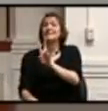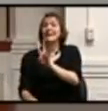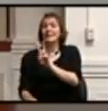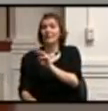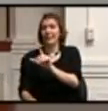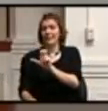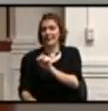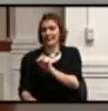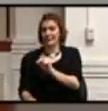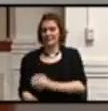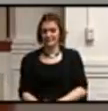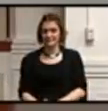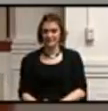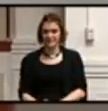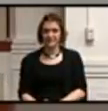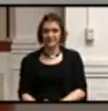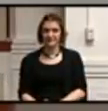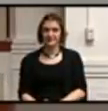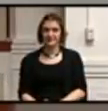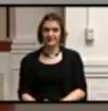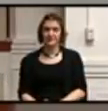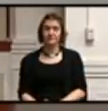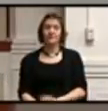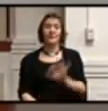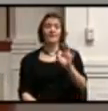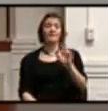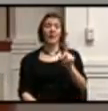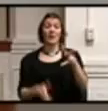$15.7 million. The fund